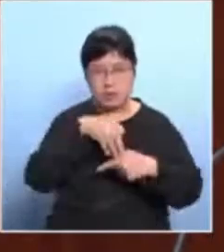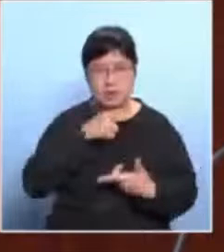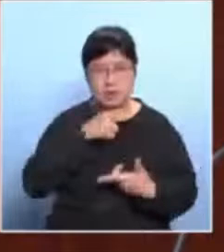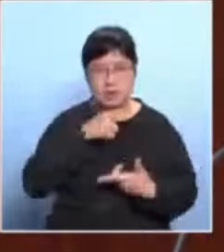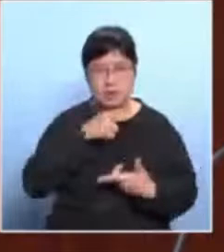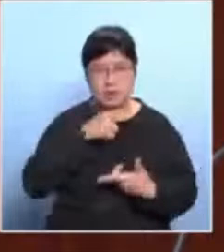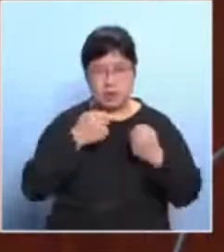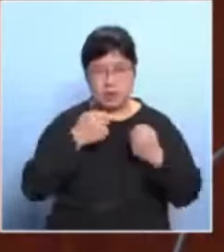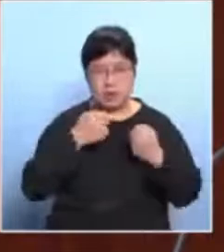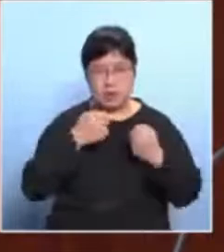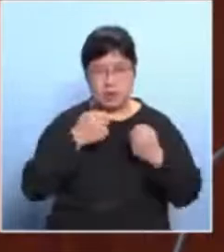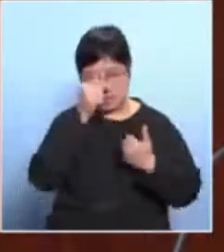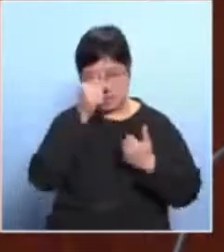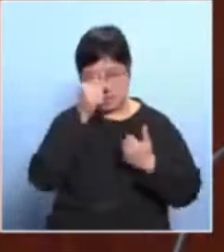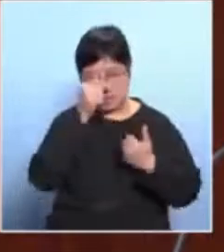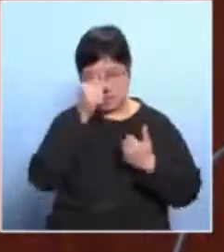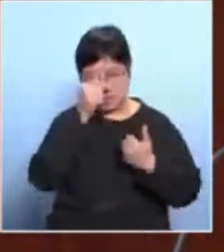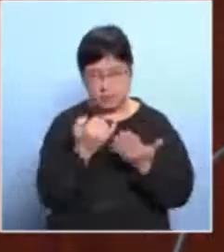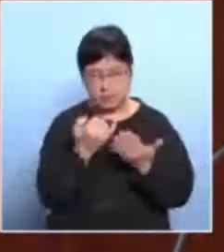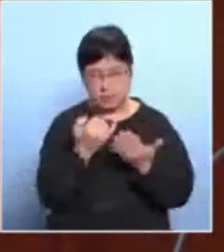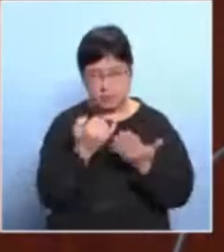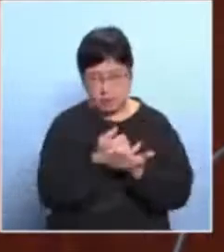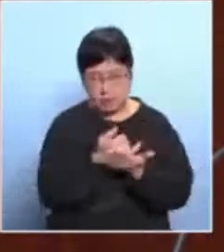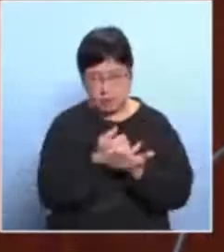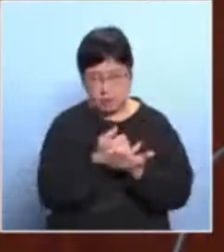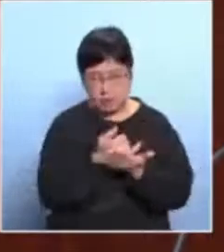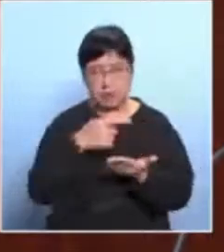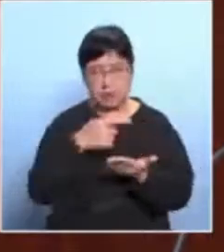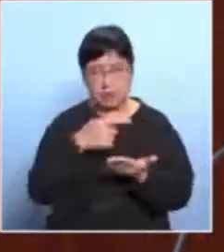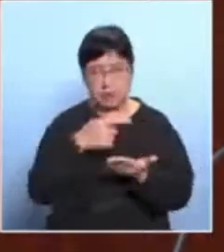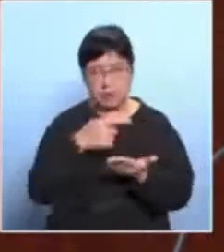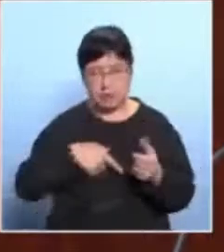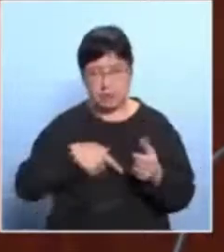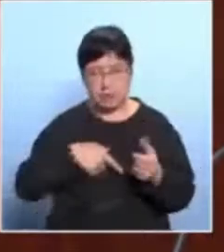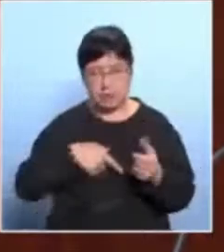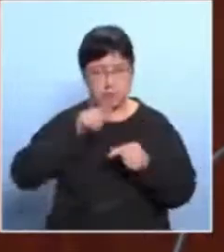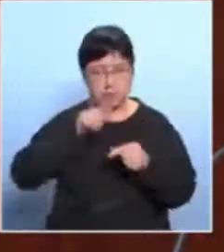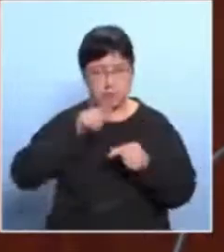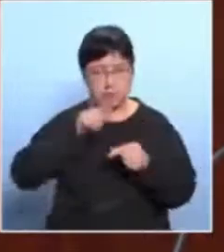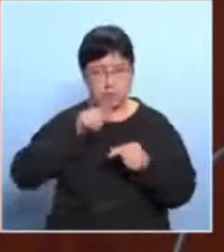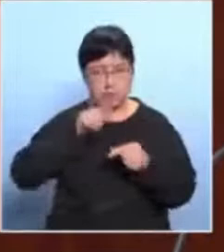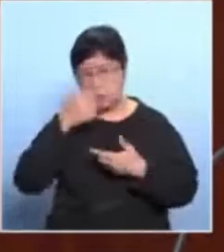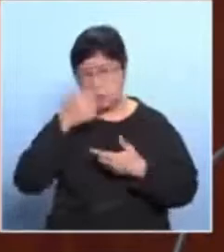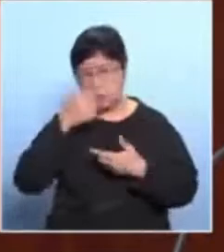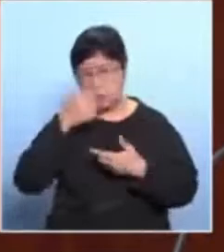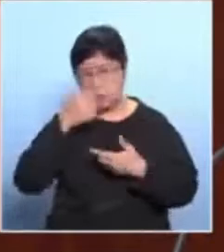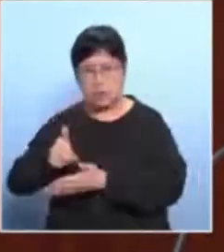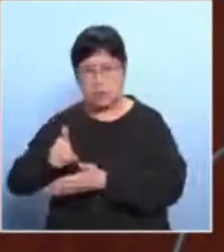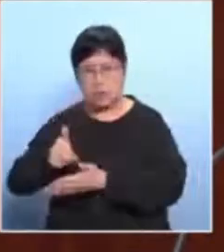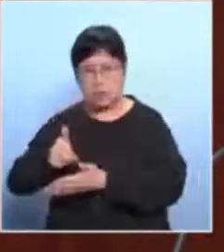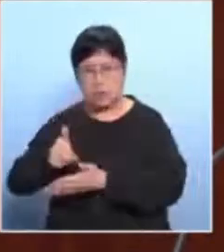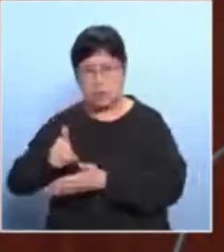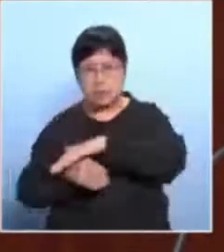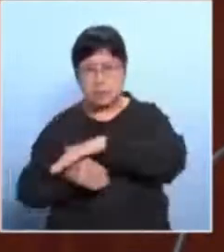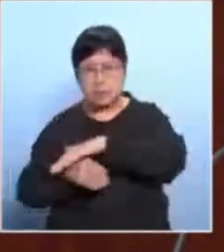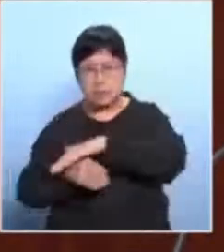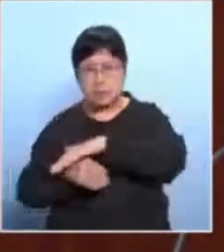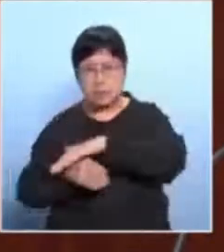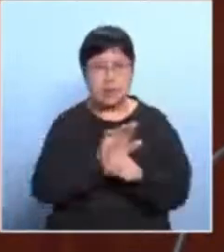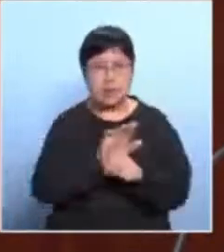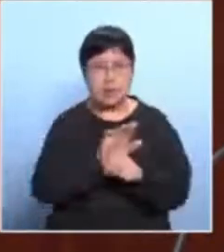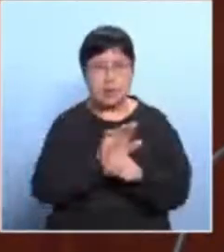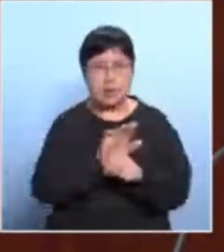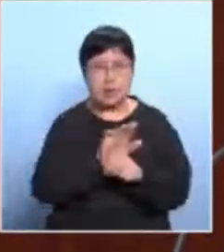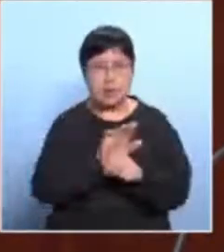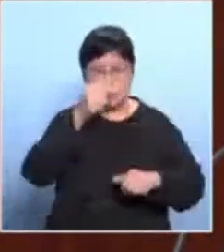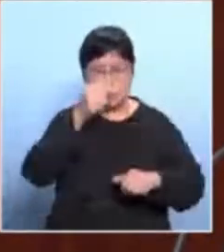in the future, with a view to contributing to the internationalization of the national hospital accreditation standards and improving the